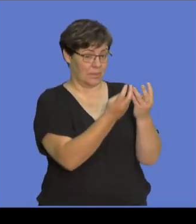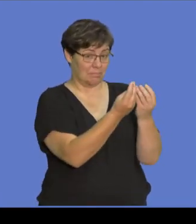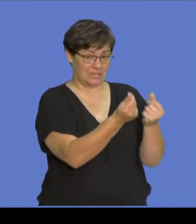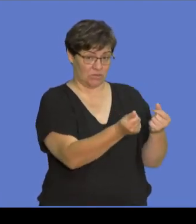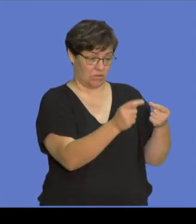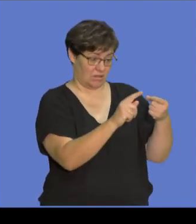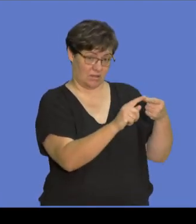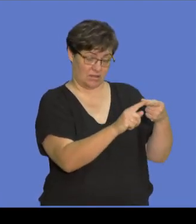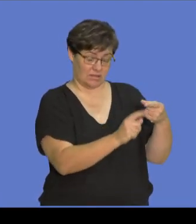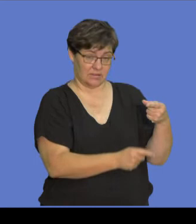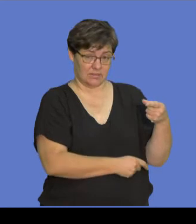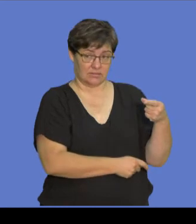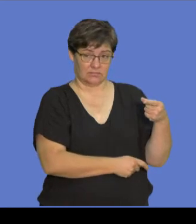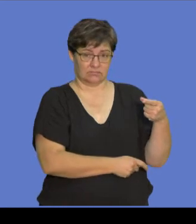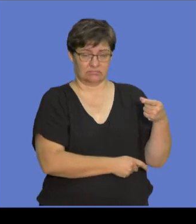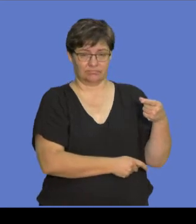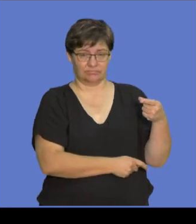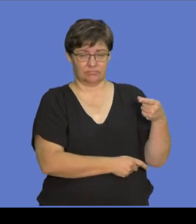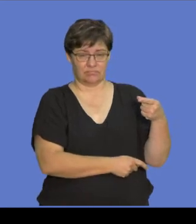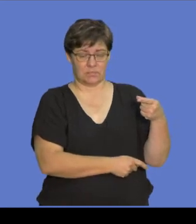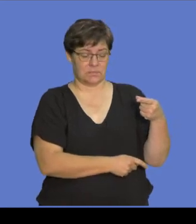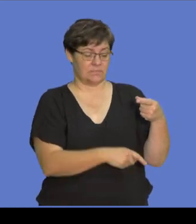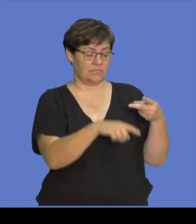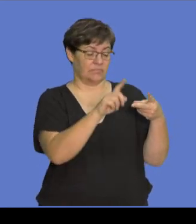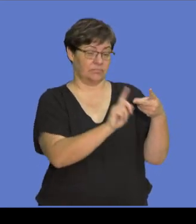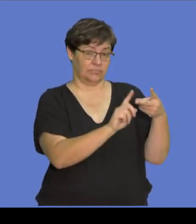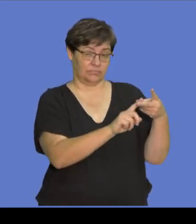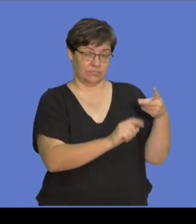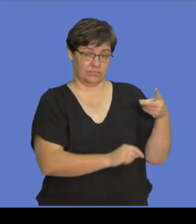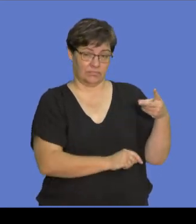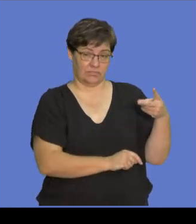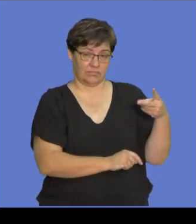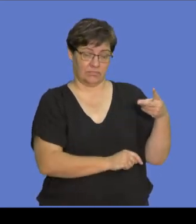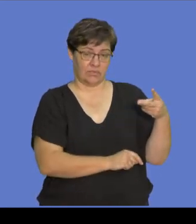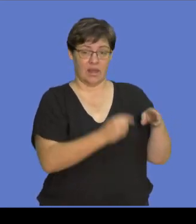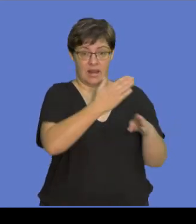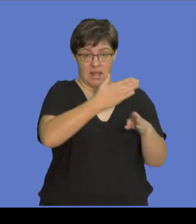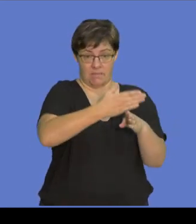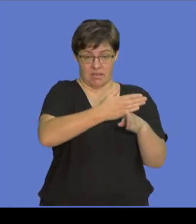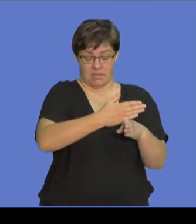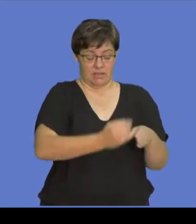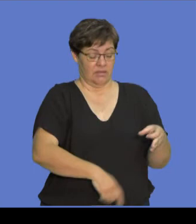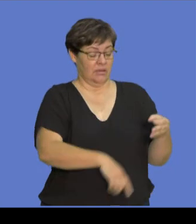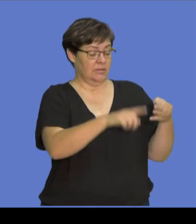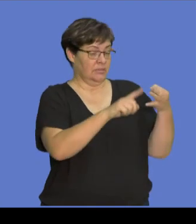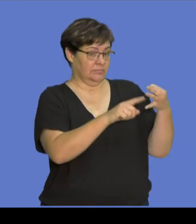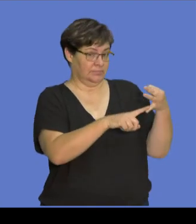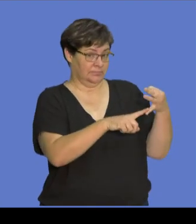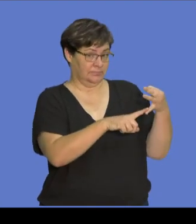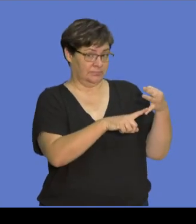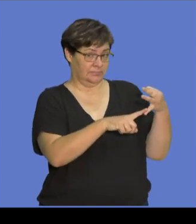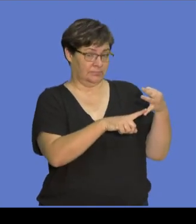materials, right? That's the cost components. Number two, your labor. And number three,